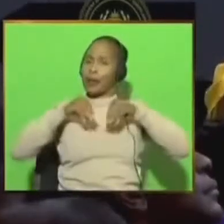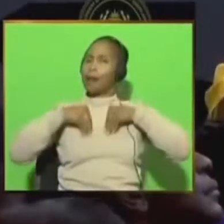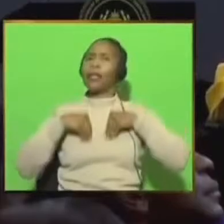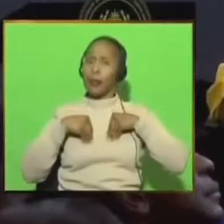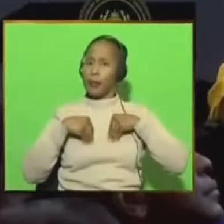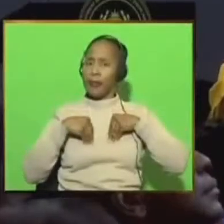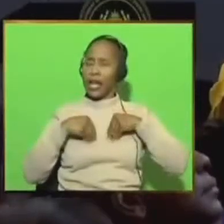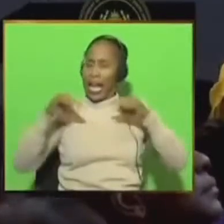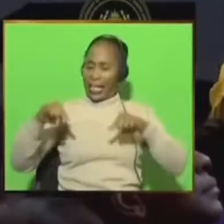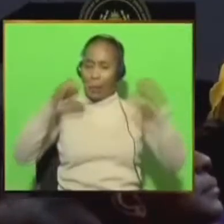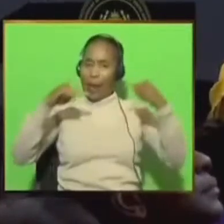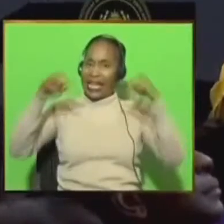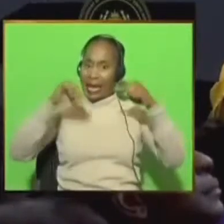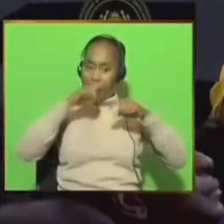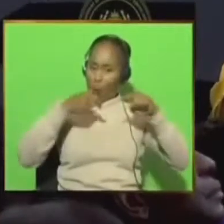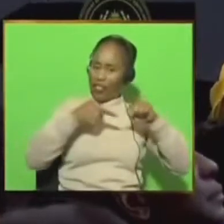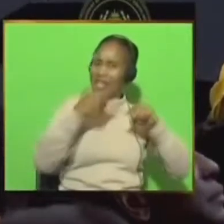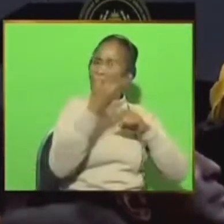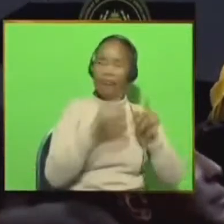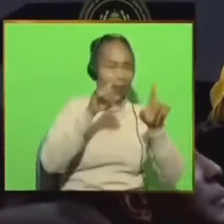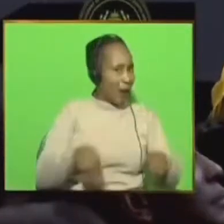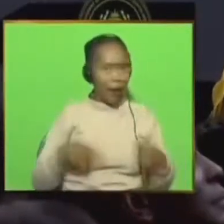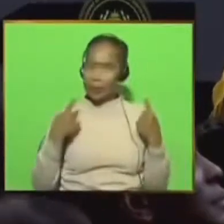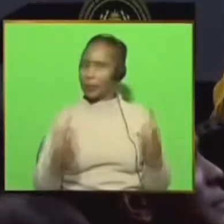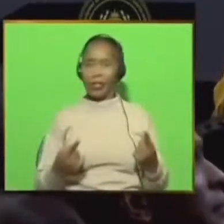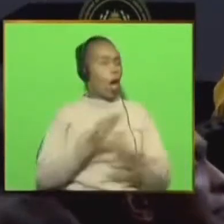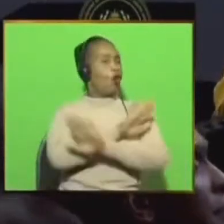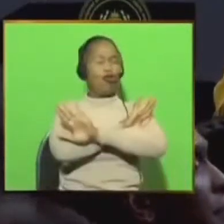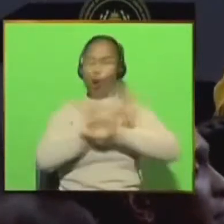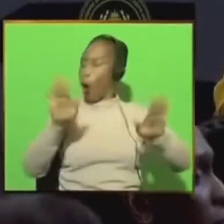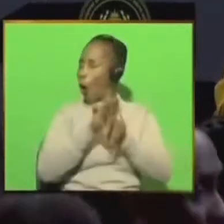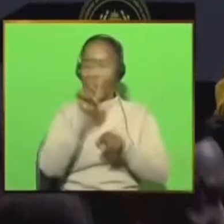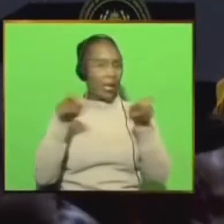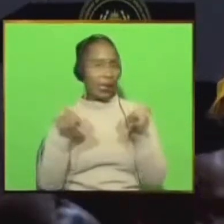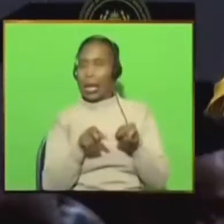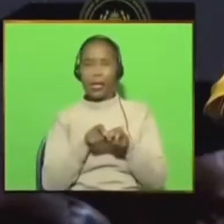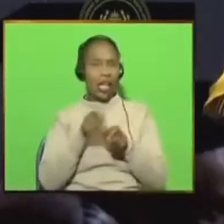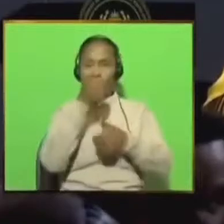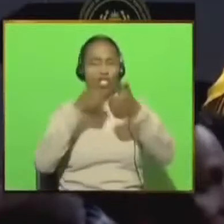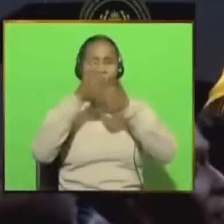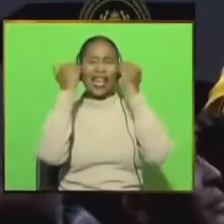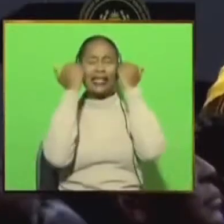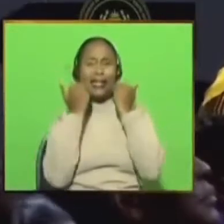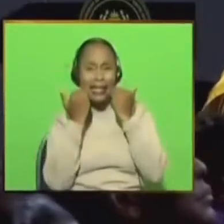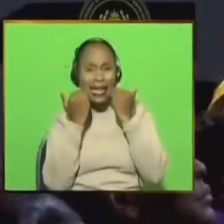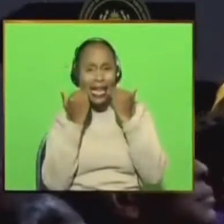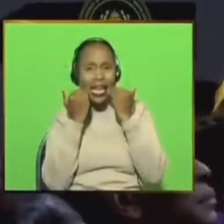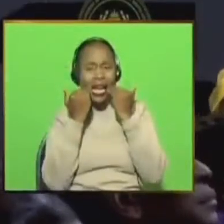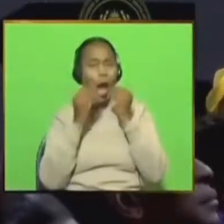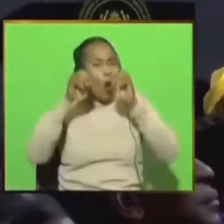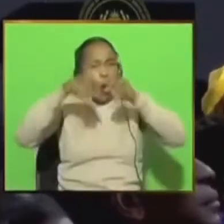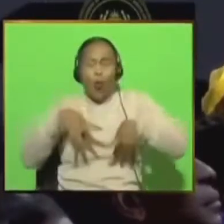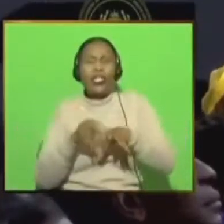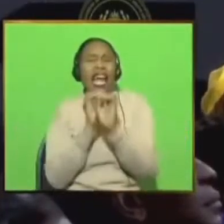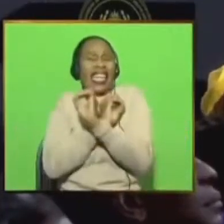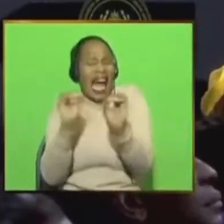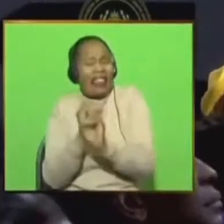we argue with the head of the judiciary about internationally acceptable methods